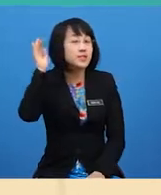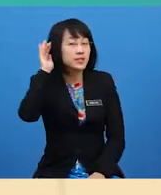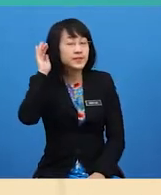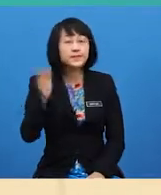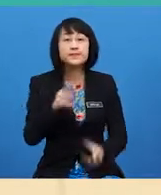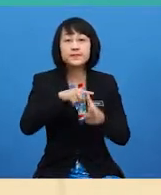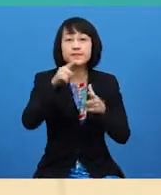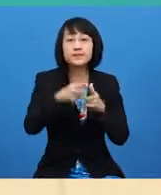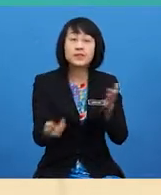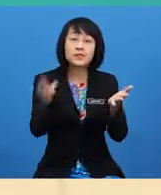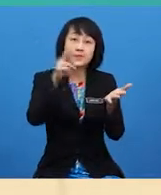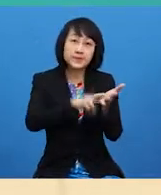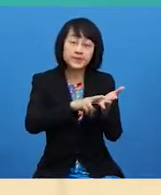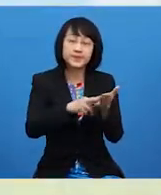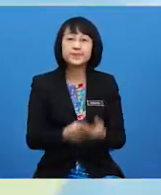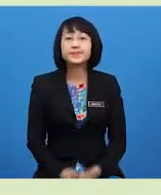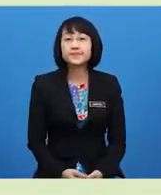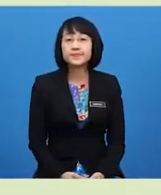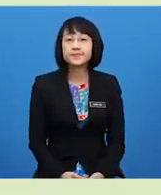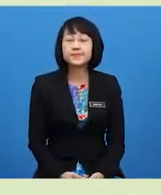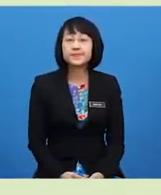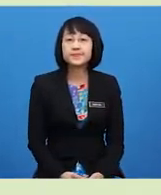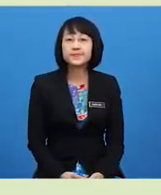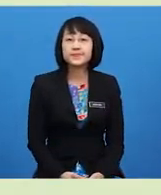then repeat.